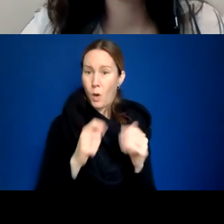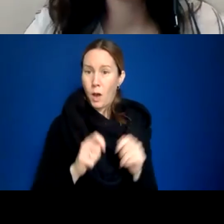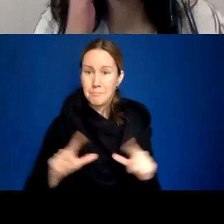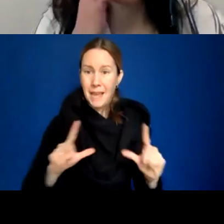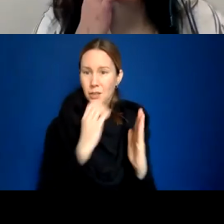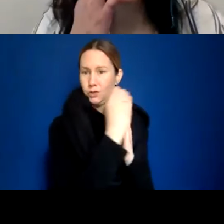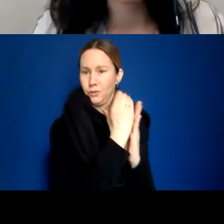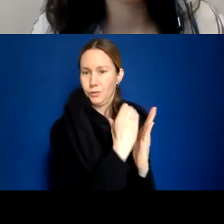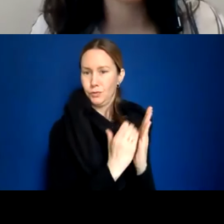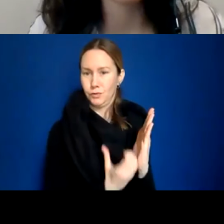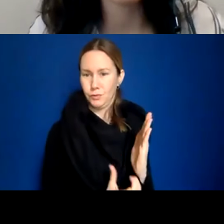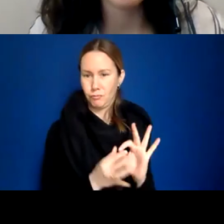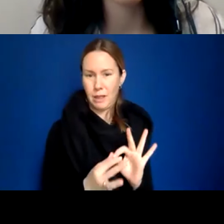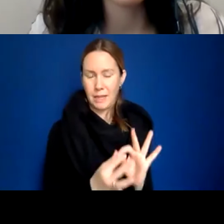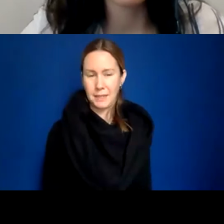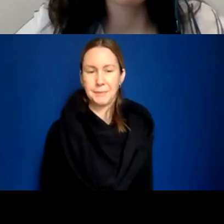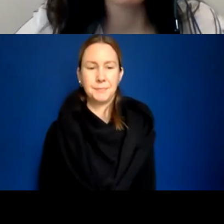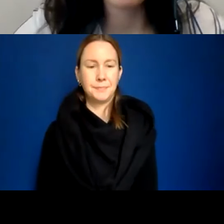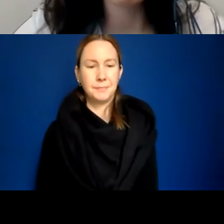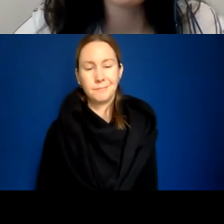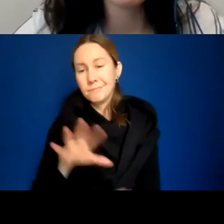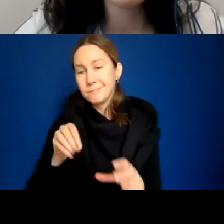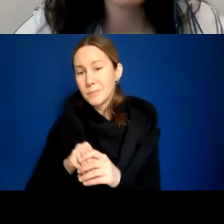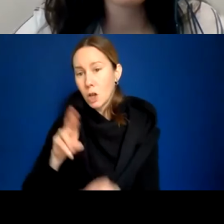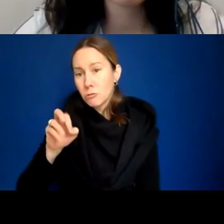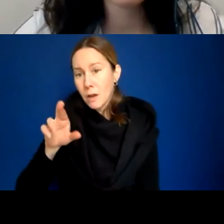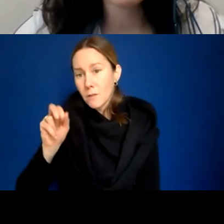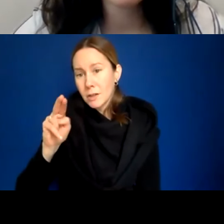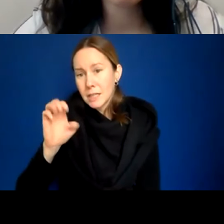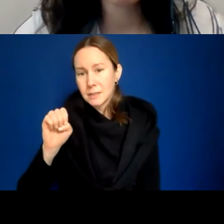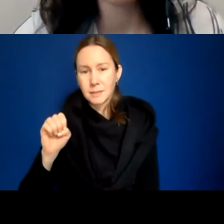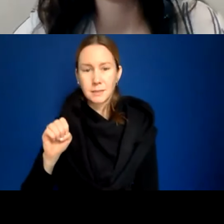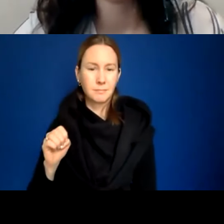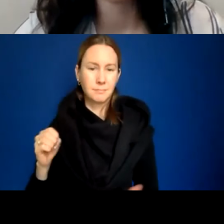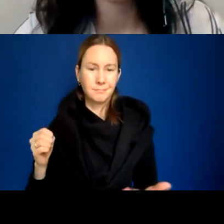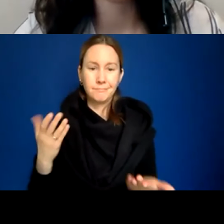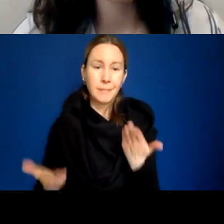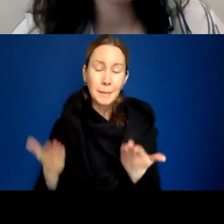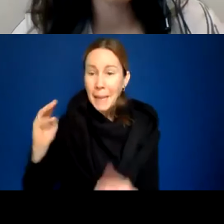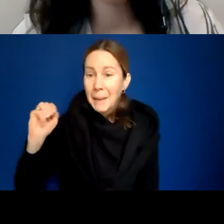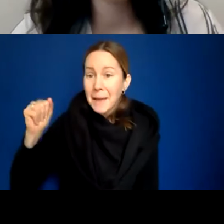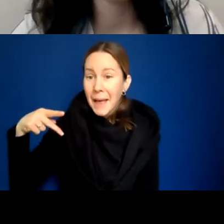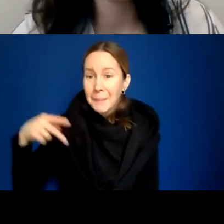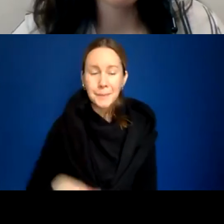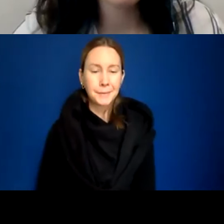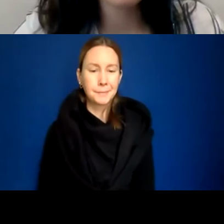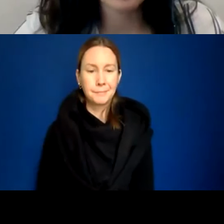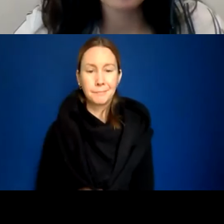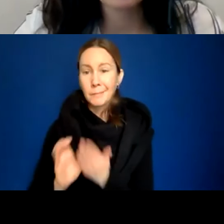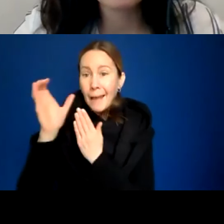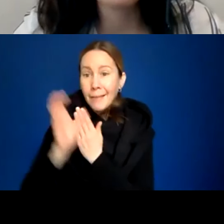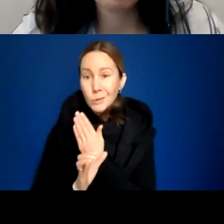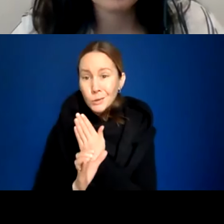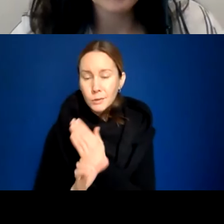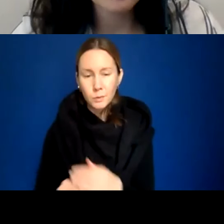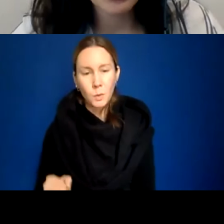You can include reference pages like a calendar or a map, like this one here, or maybe even a log of who that